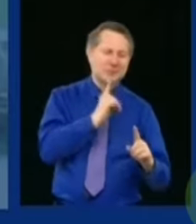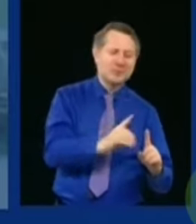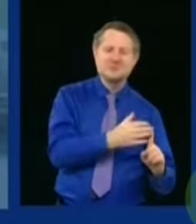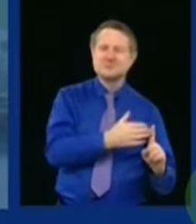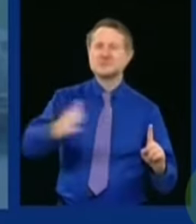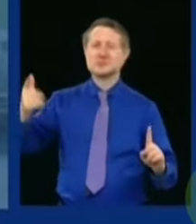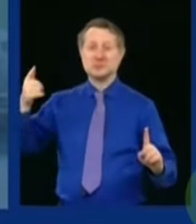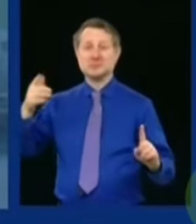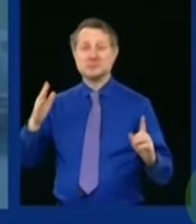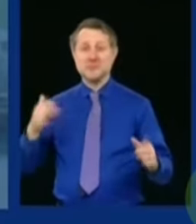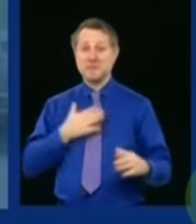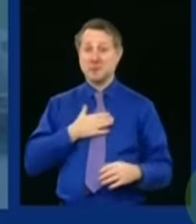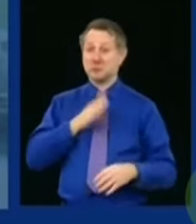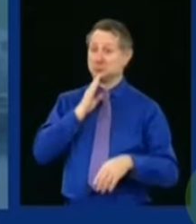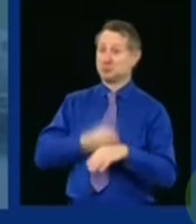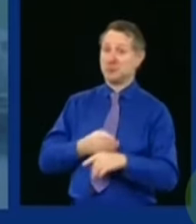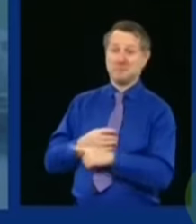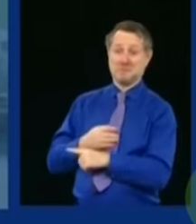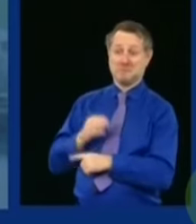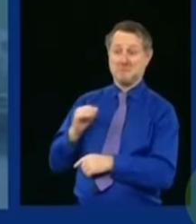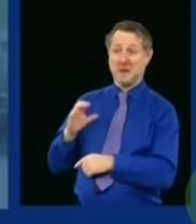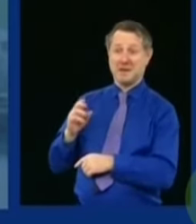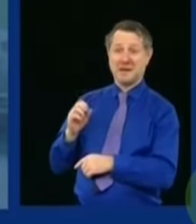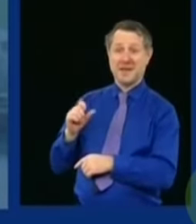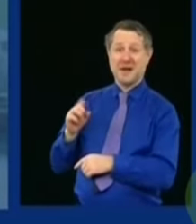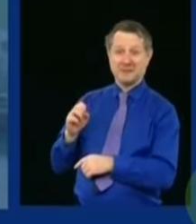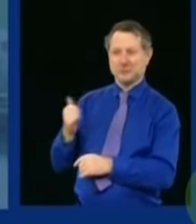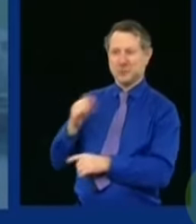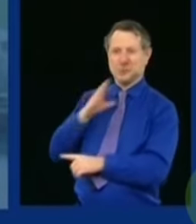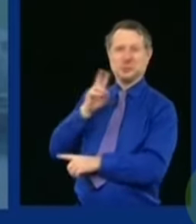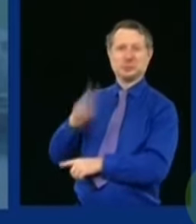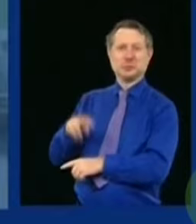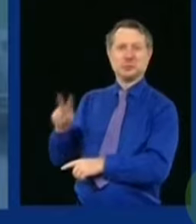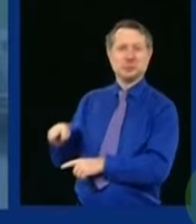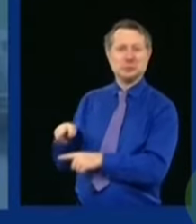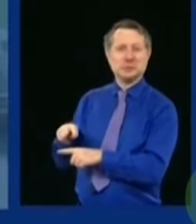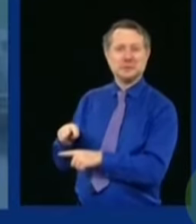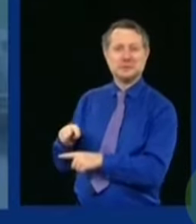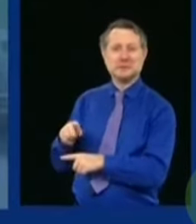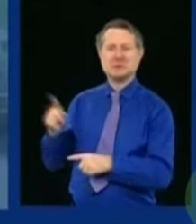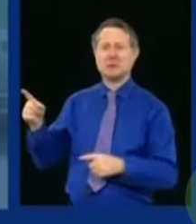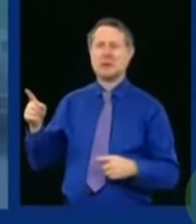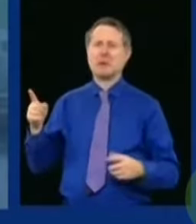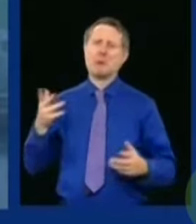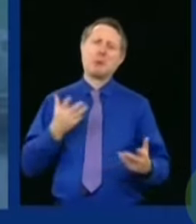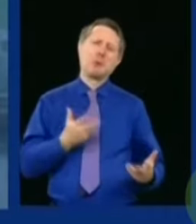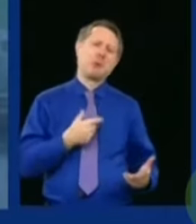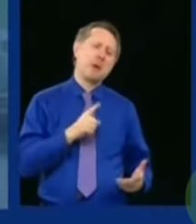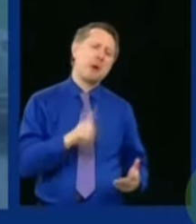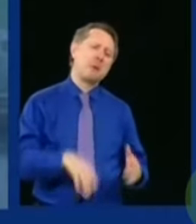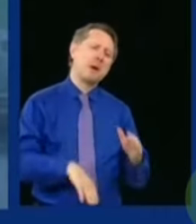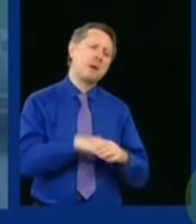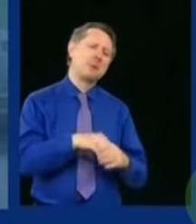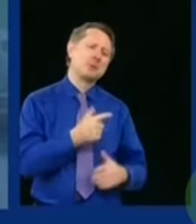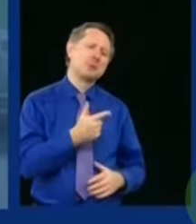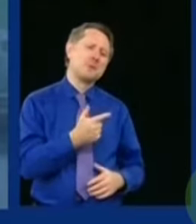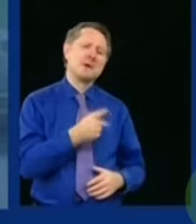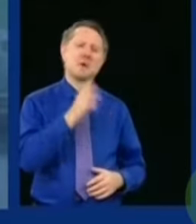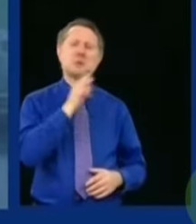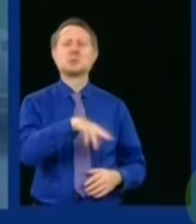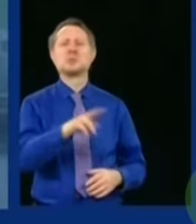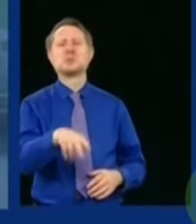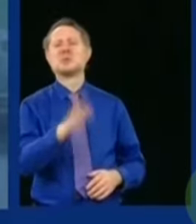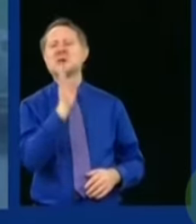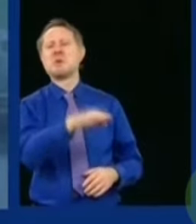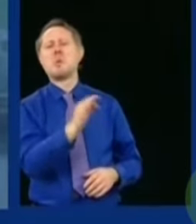my daughter, is 22. Well, we only have people up until 21, so she's okay.